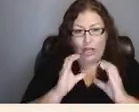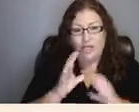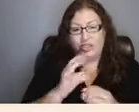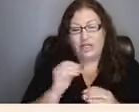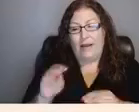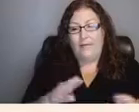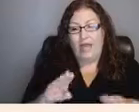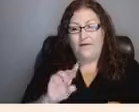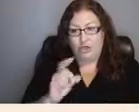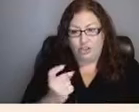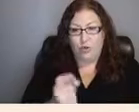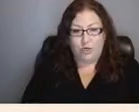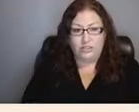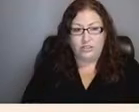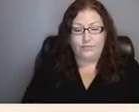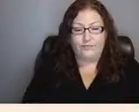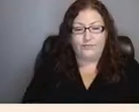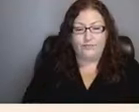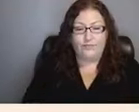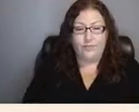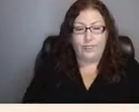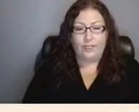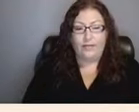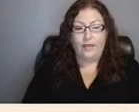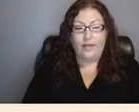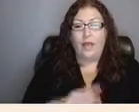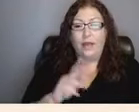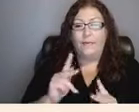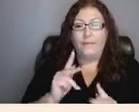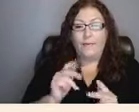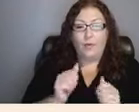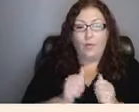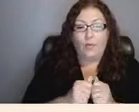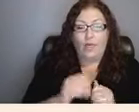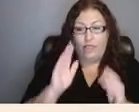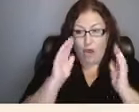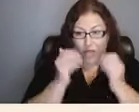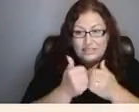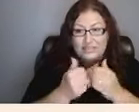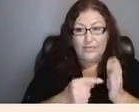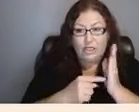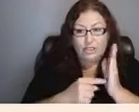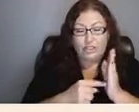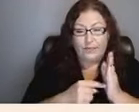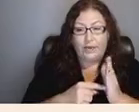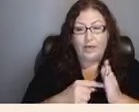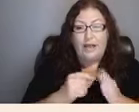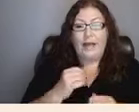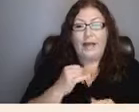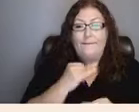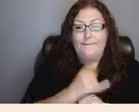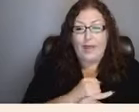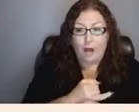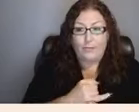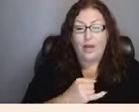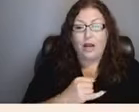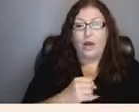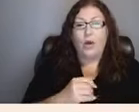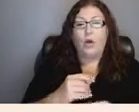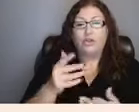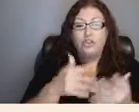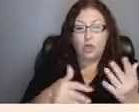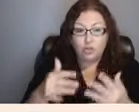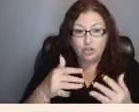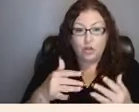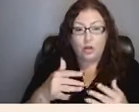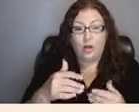disorders. Individuals with autism exhibit impairment in reciprocal social interaction, impairment